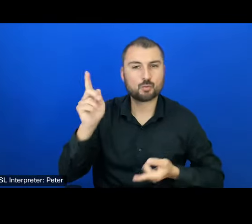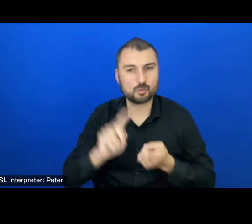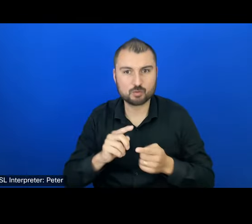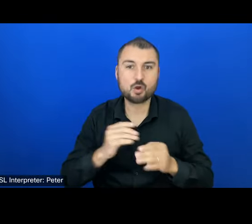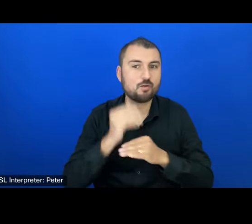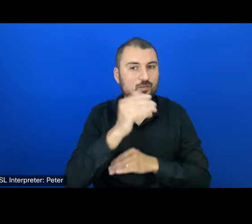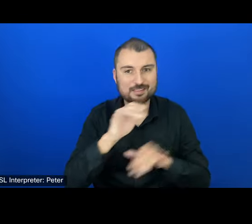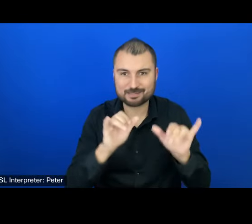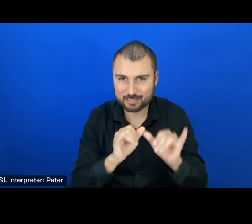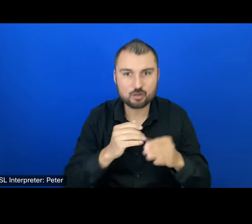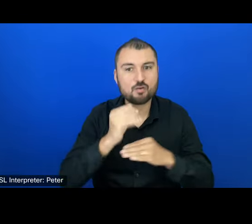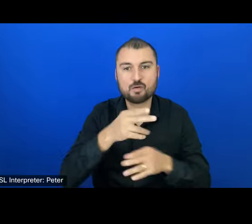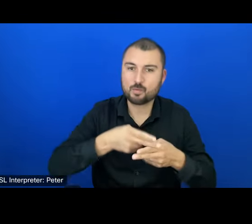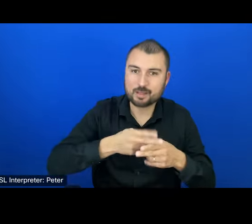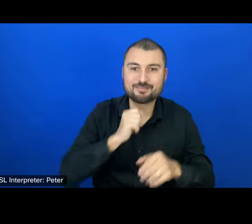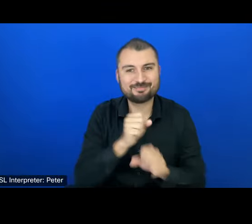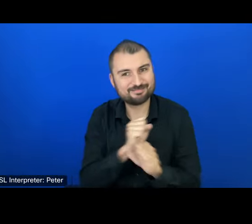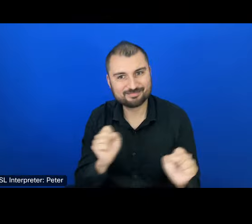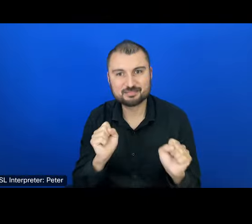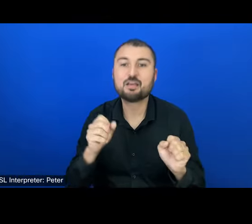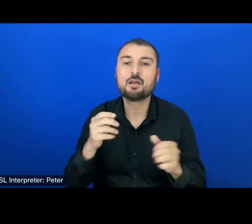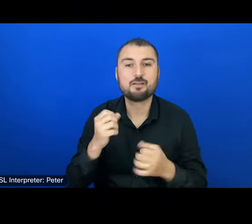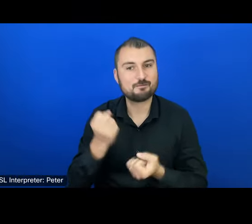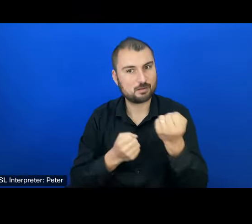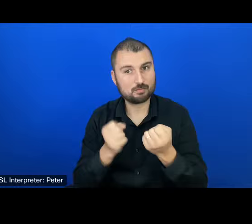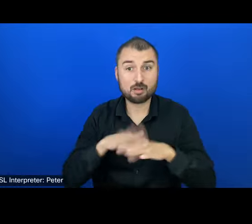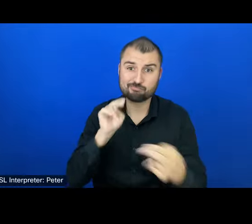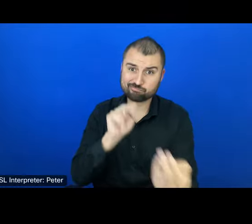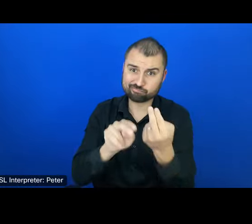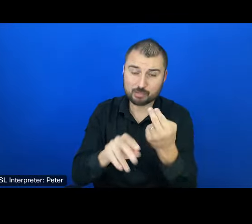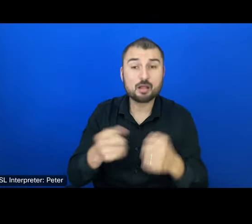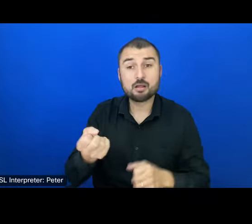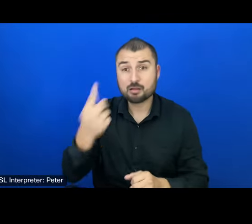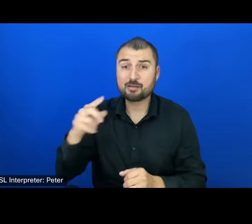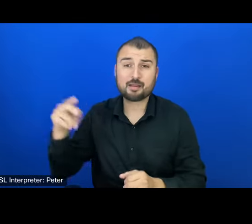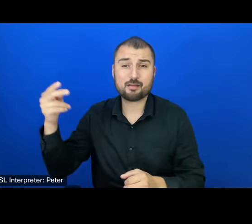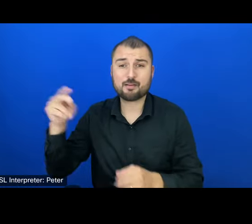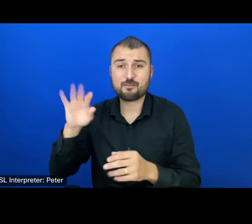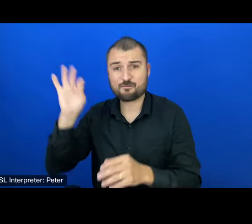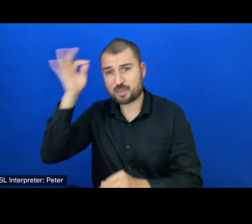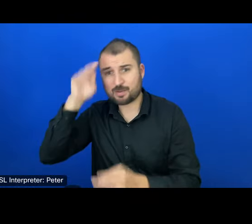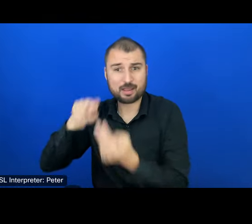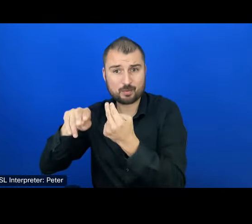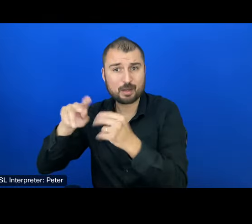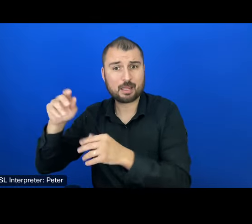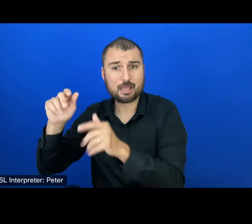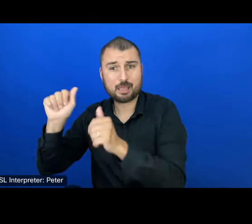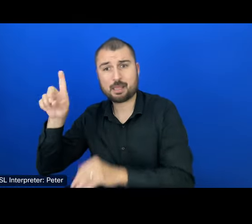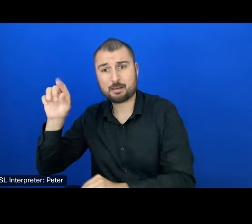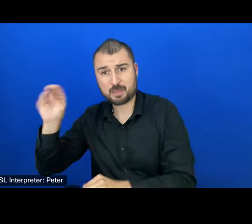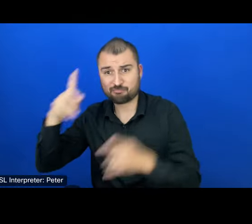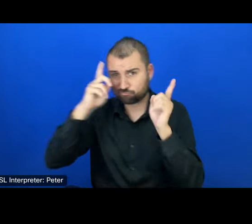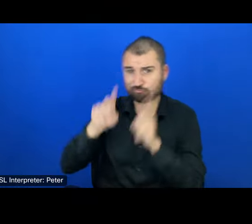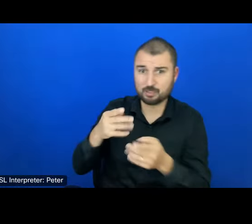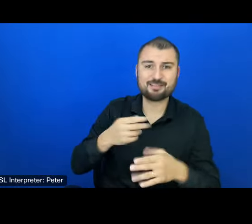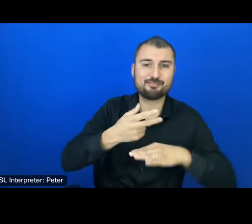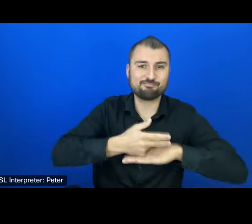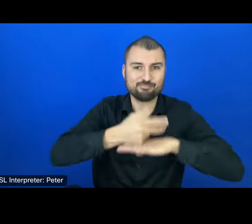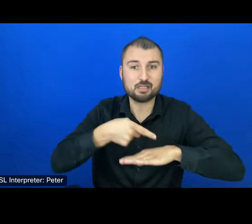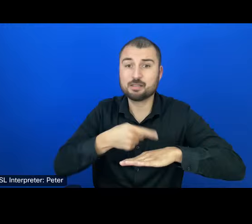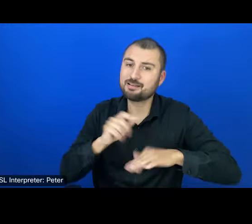or unsafe vehicles on roads and highways. An agreement between the Federal Highway Administration requires that scales at these weigh stations